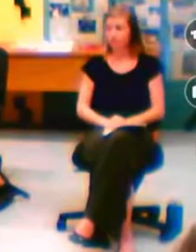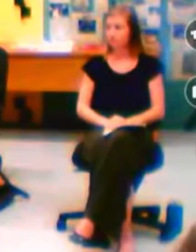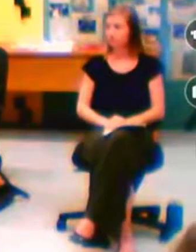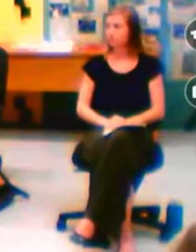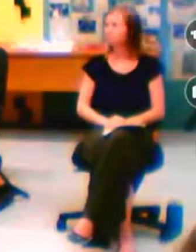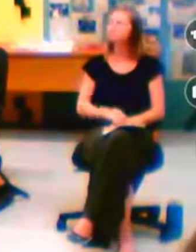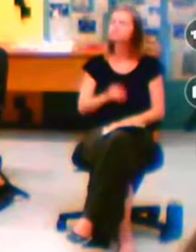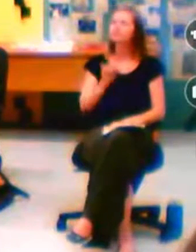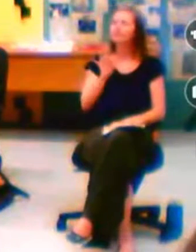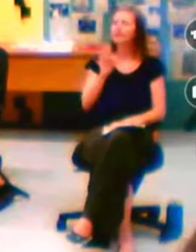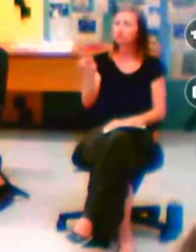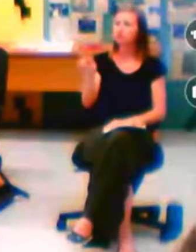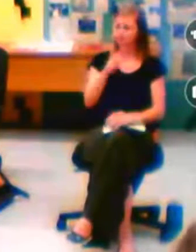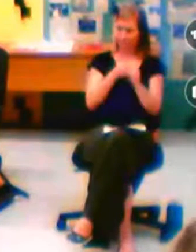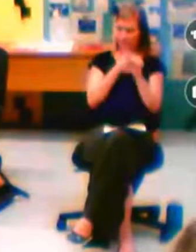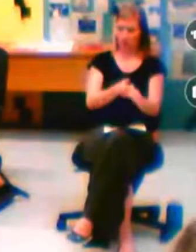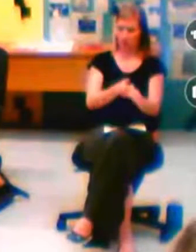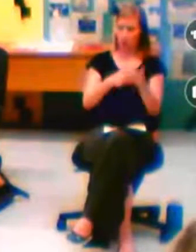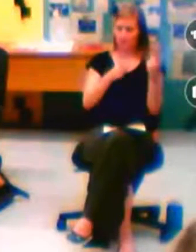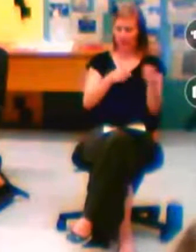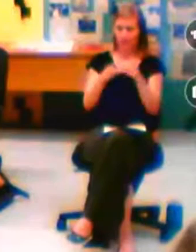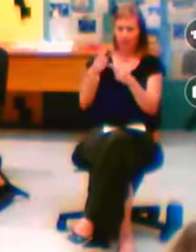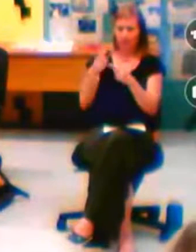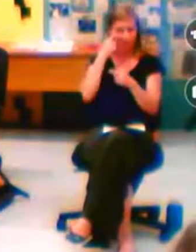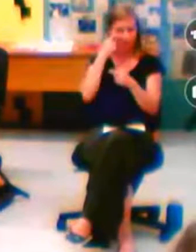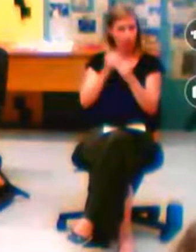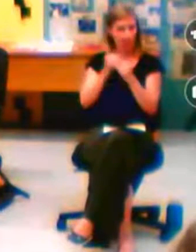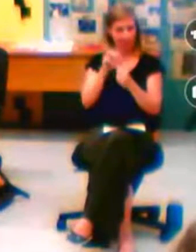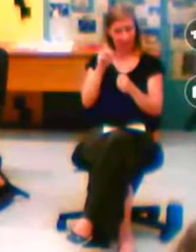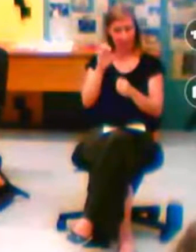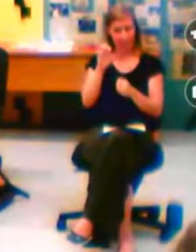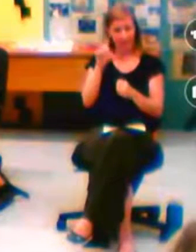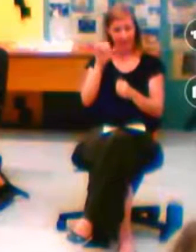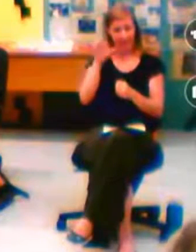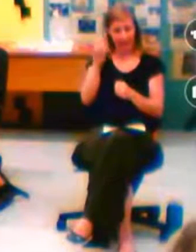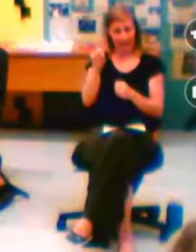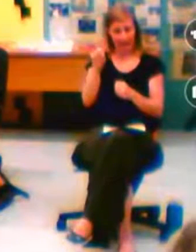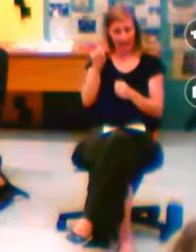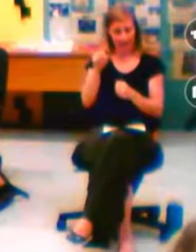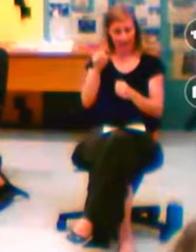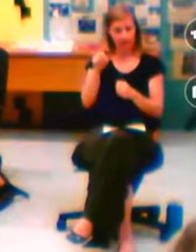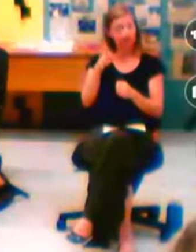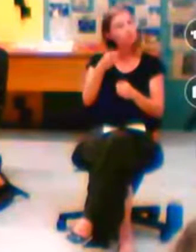existing 1915C waivers and the state plan, correct?